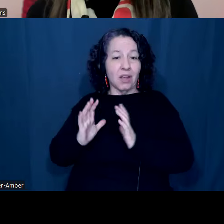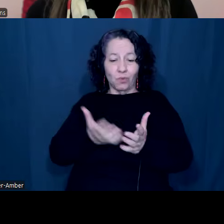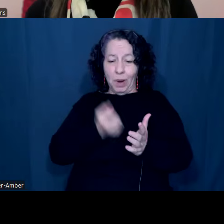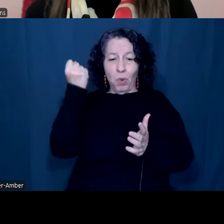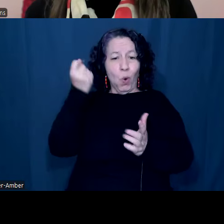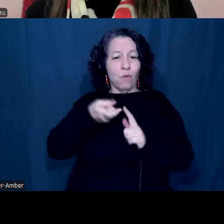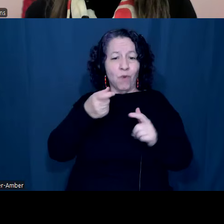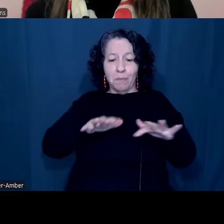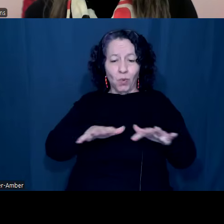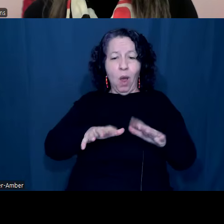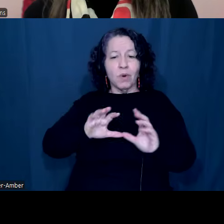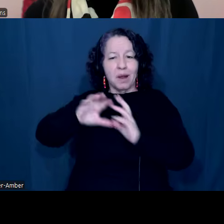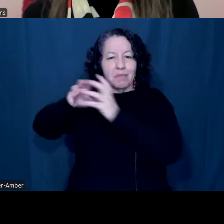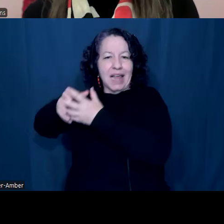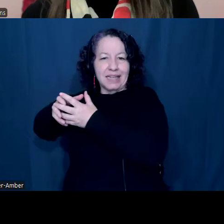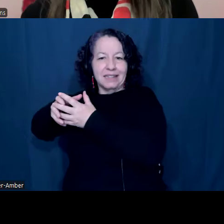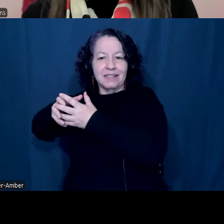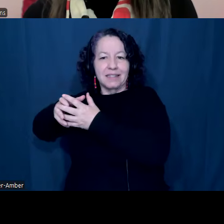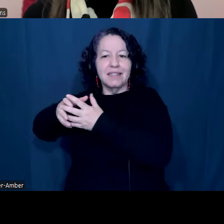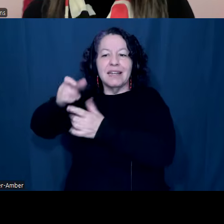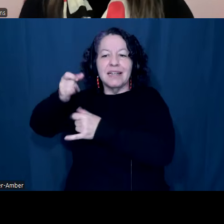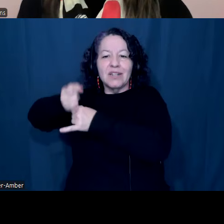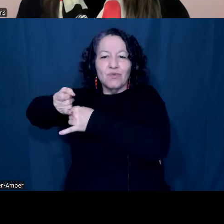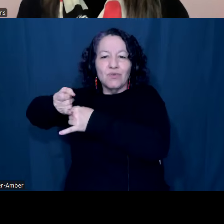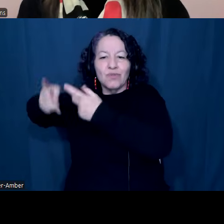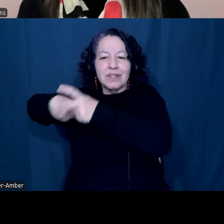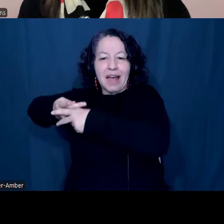institutional collections. Cultural belongings were